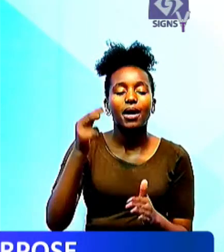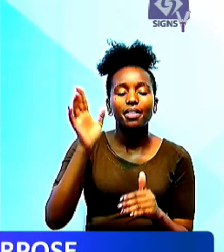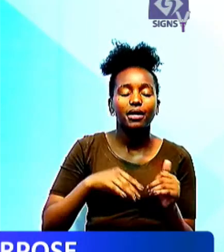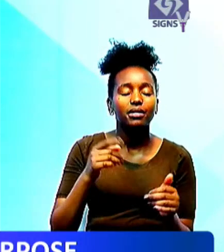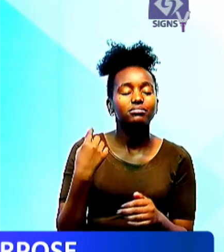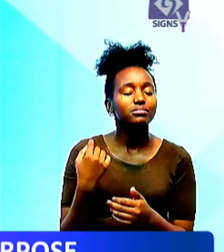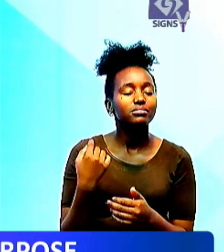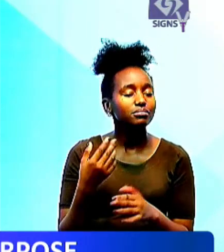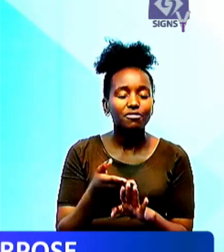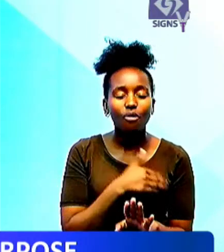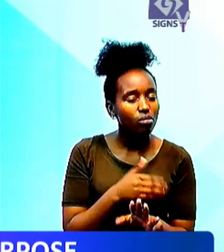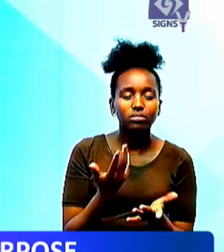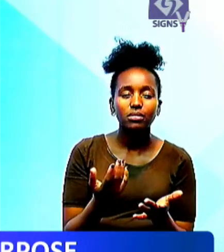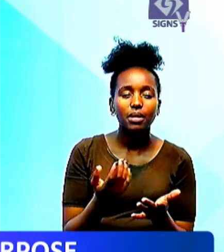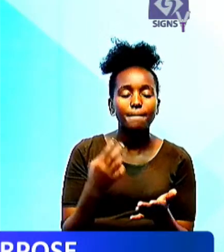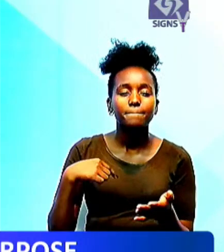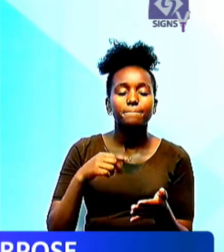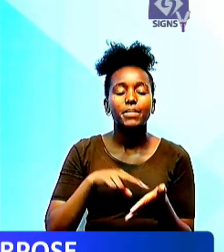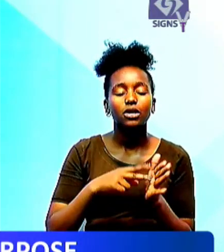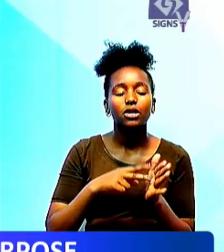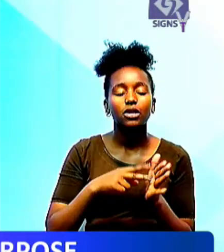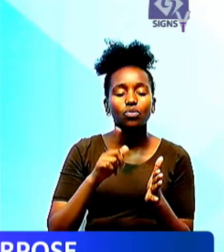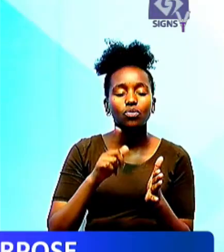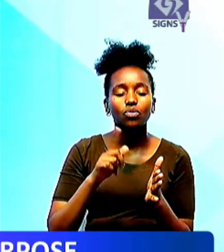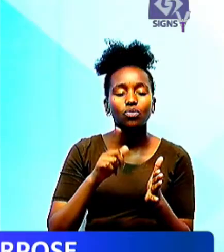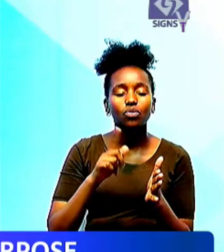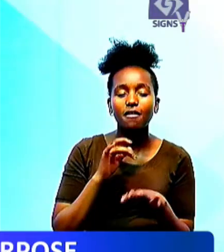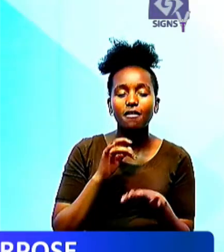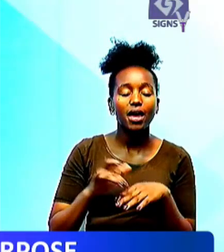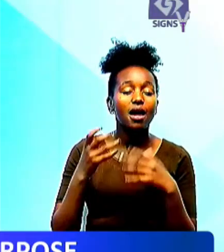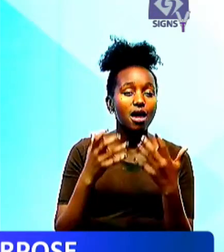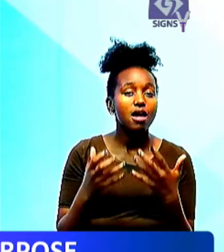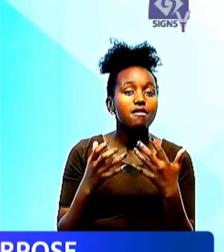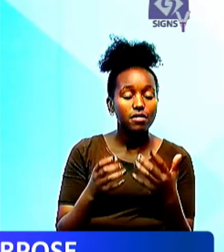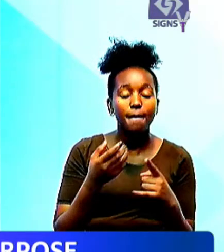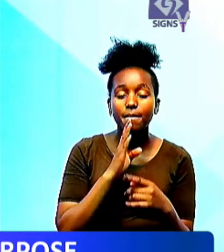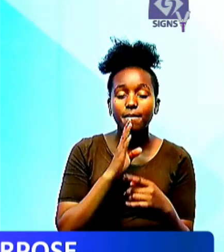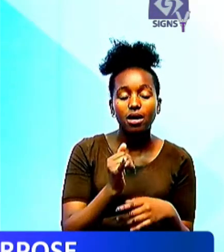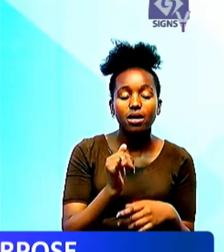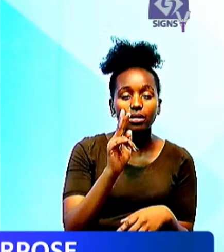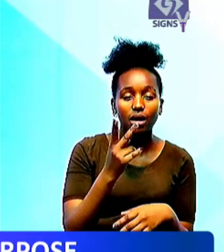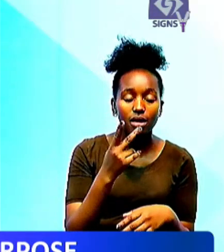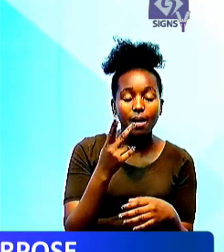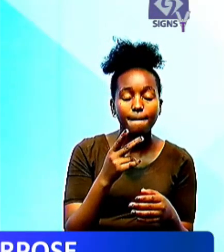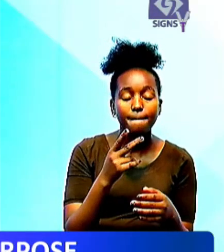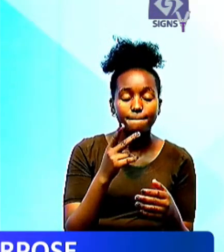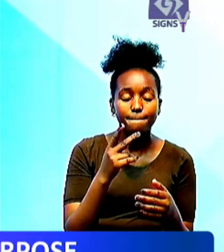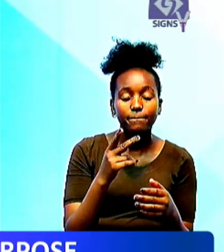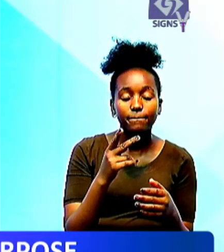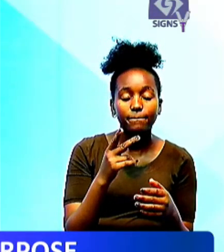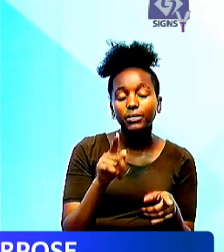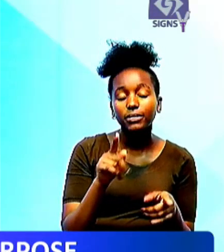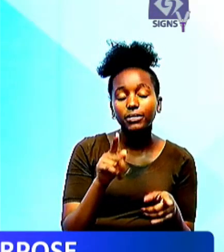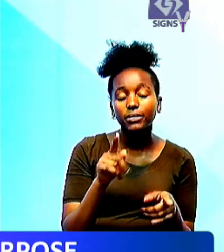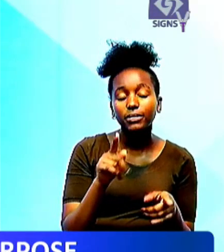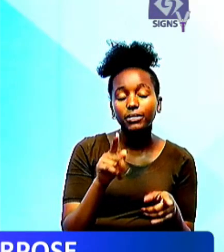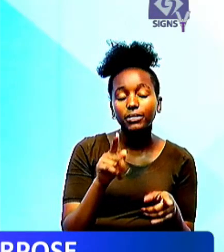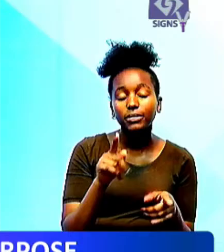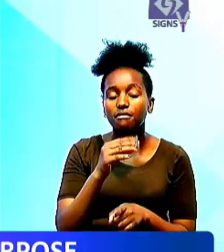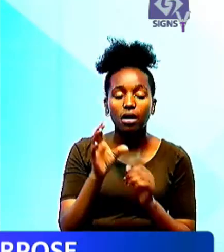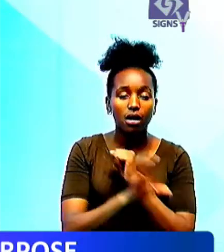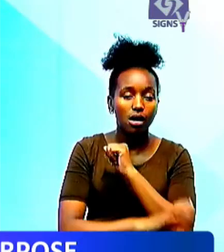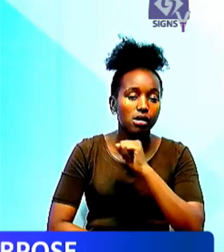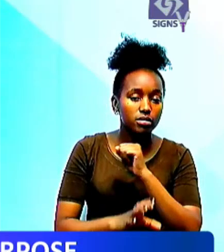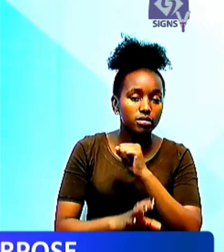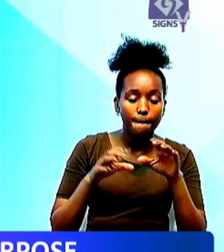that cycle, and it's not just the Kenyan problem. It's more of what we call emerging market African countries.